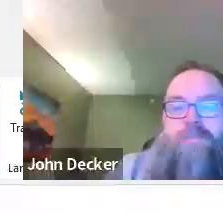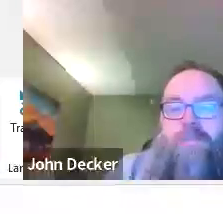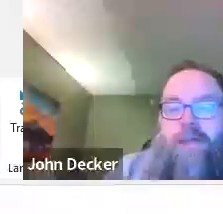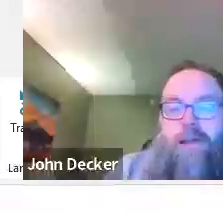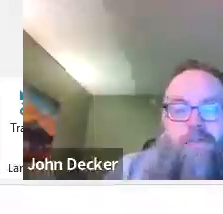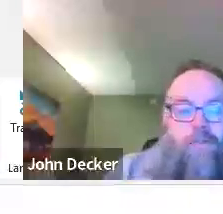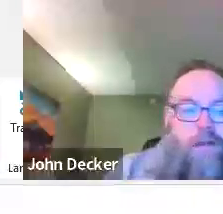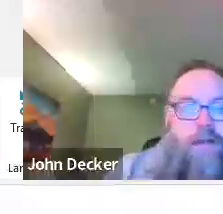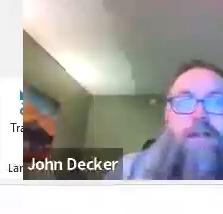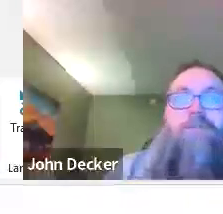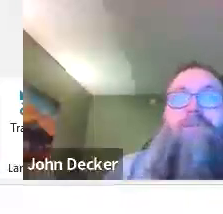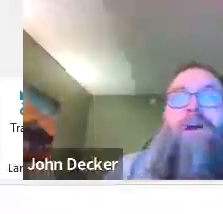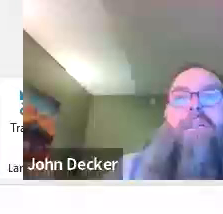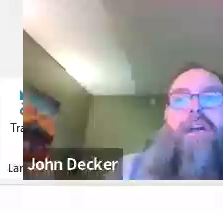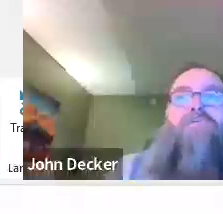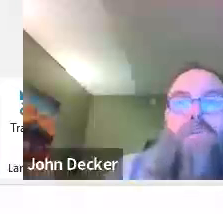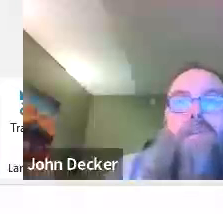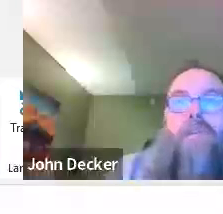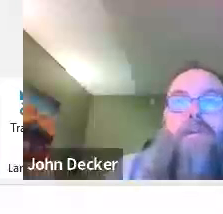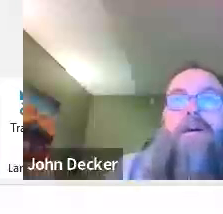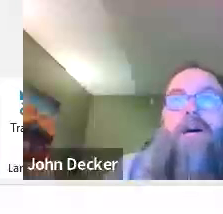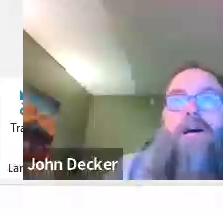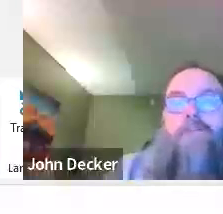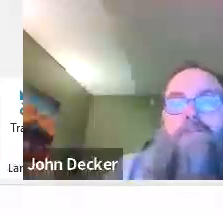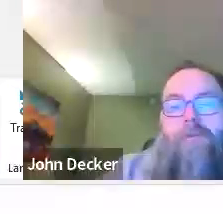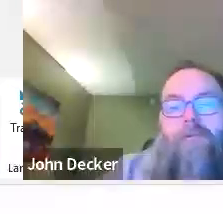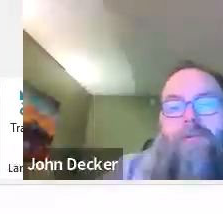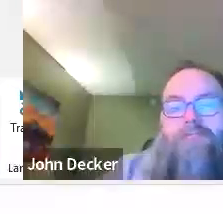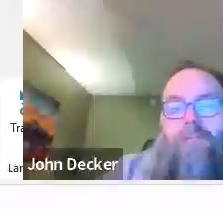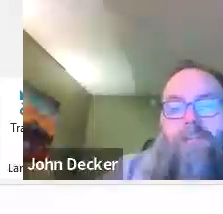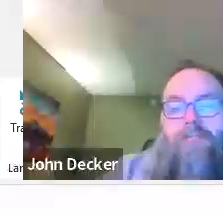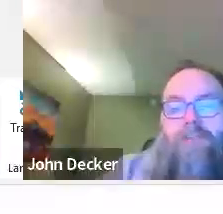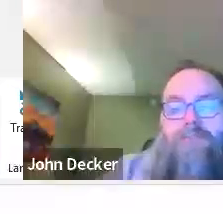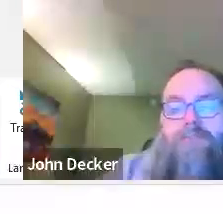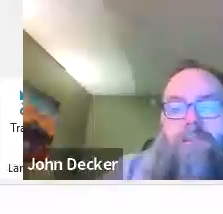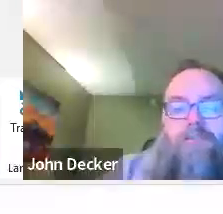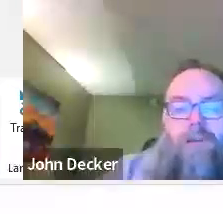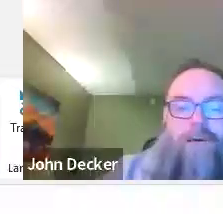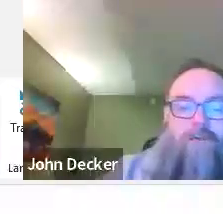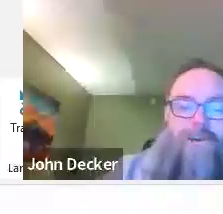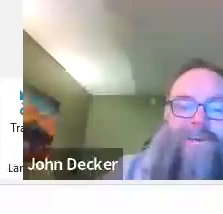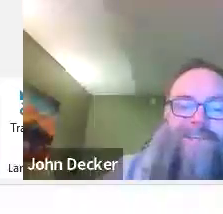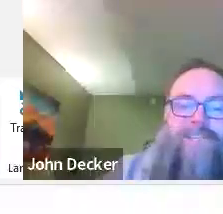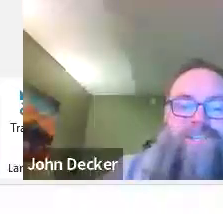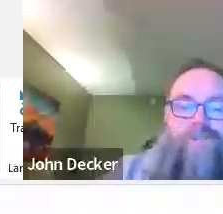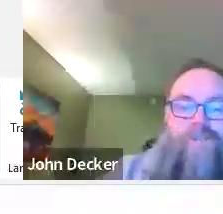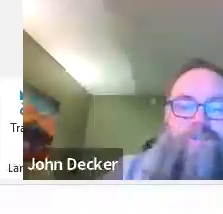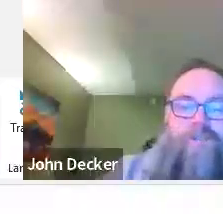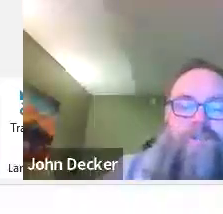reform issues. If you were not on last week, the department surveyed the regional centers about